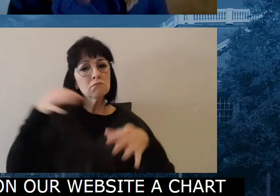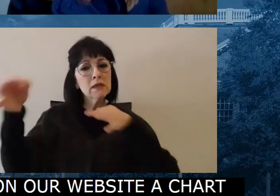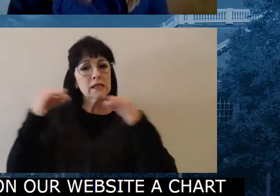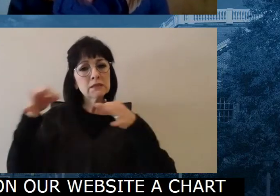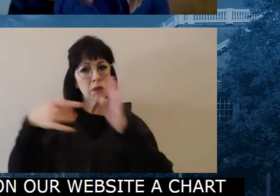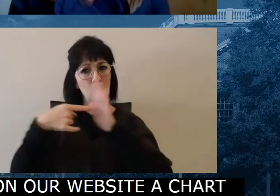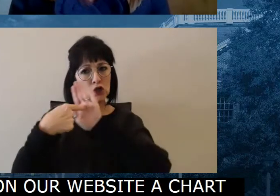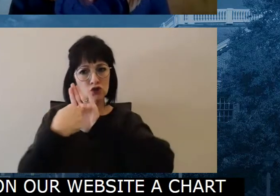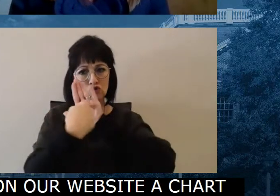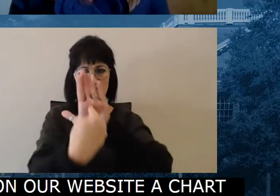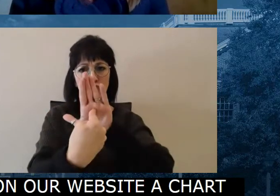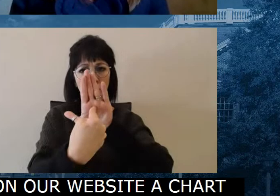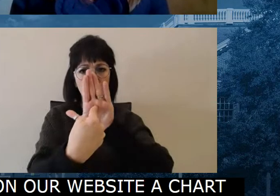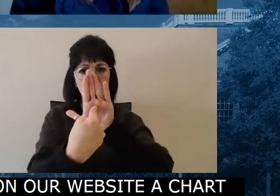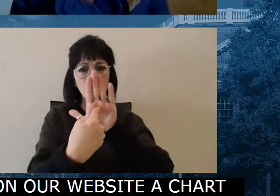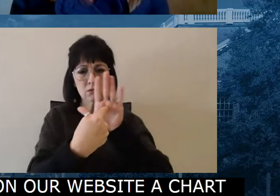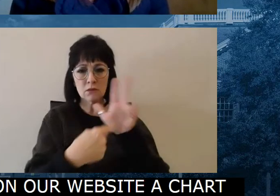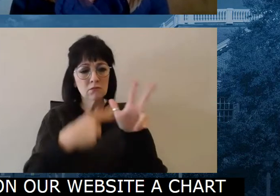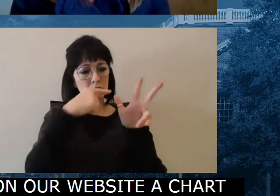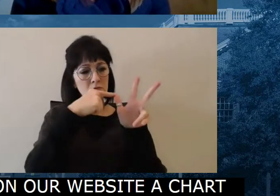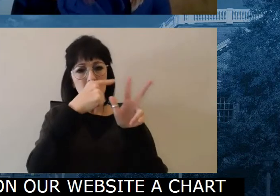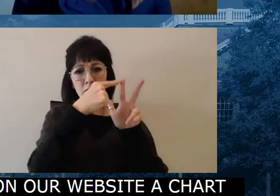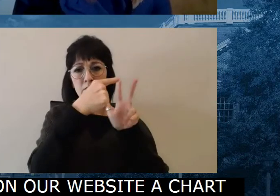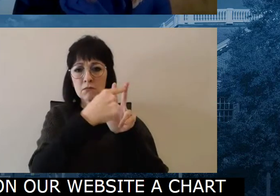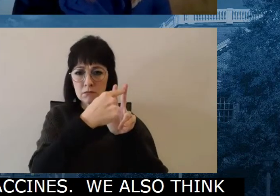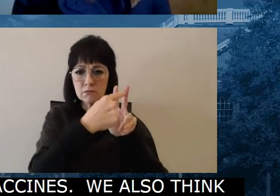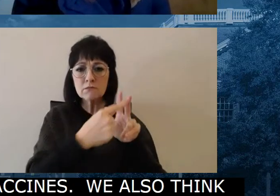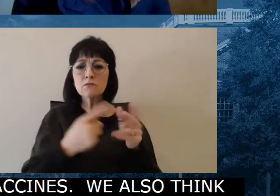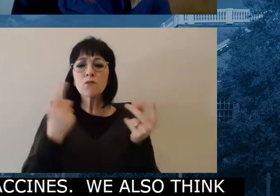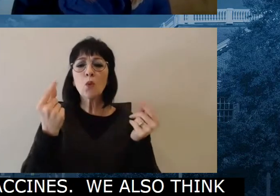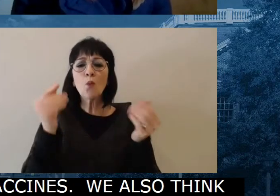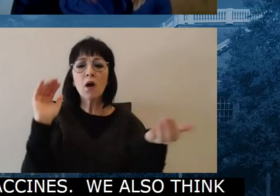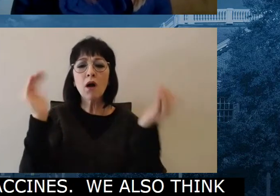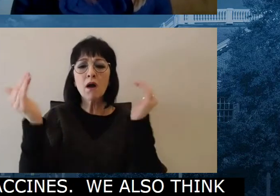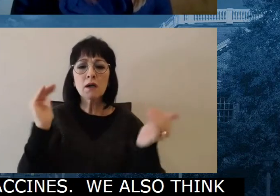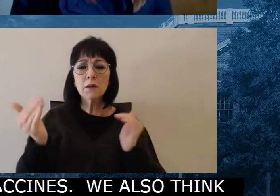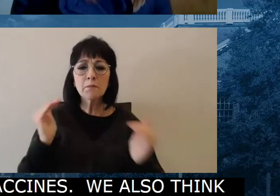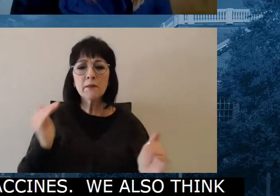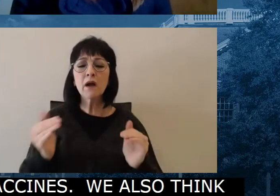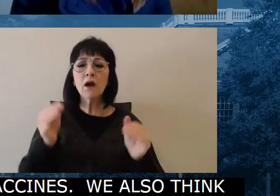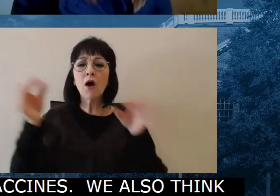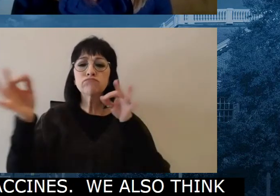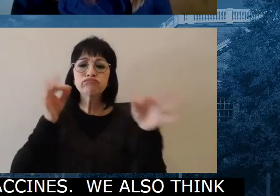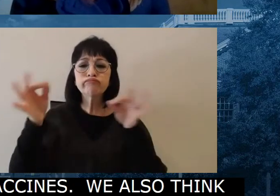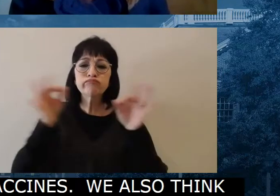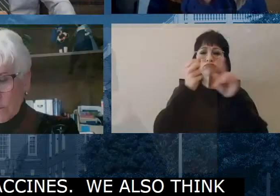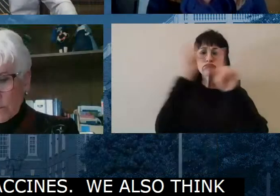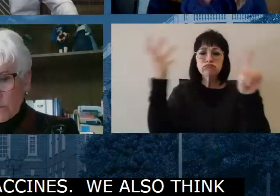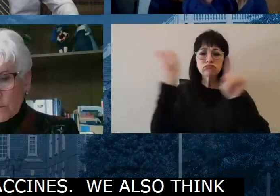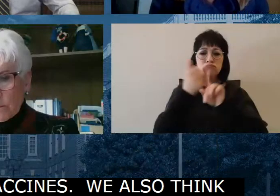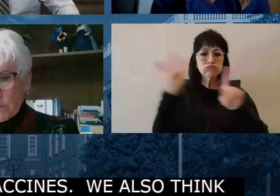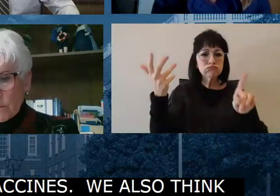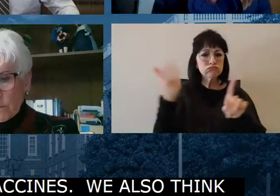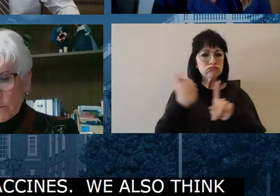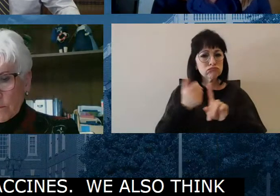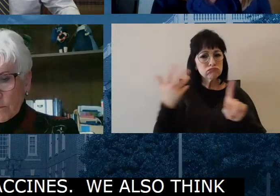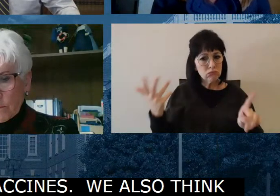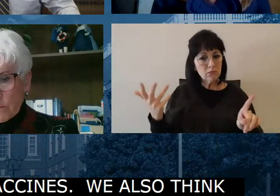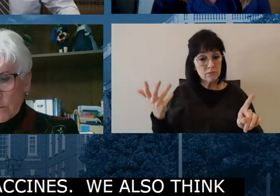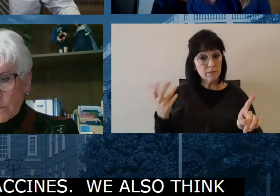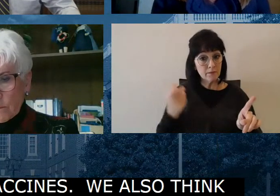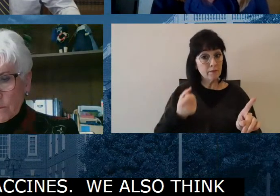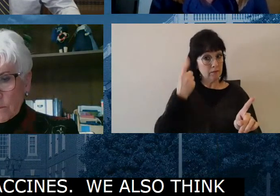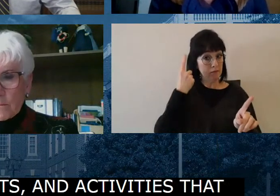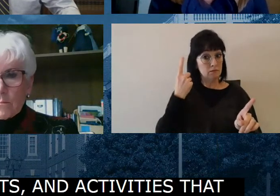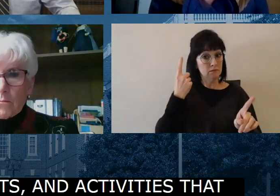for vaccination events and activities that we're transparent about what vaccine is available. I